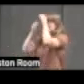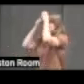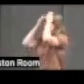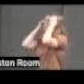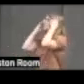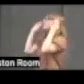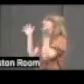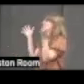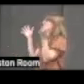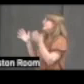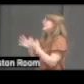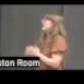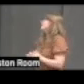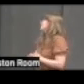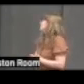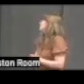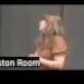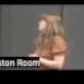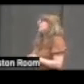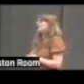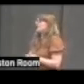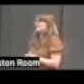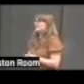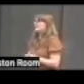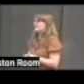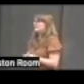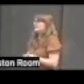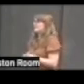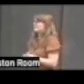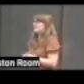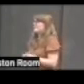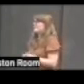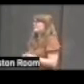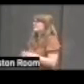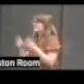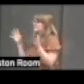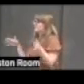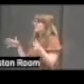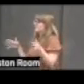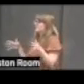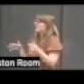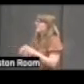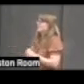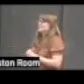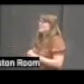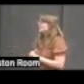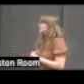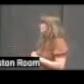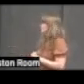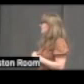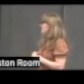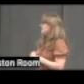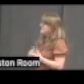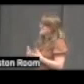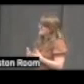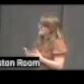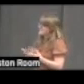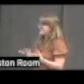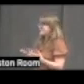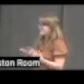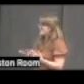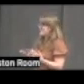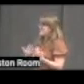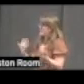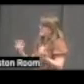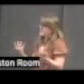The cages are huge. They're multiple acres to 20 acres, so they're really big. Chances of the panda seeing us are